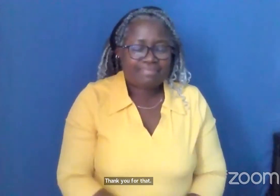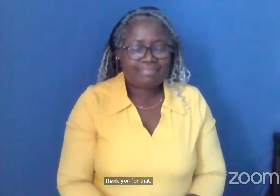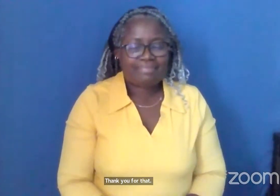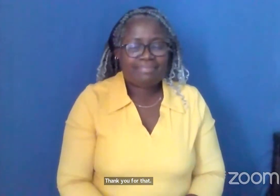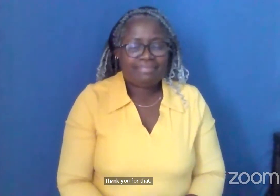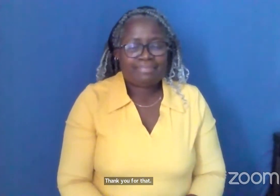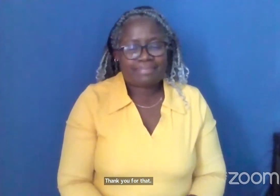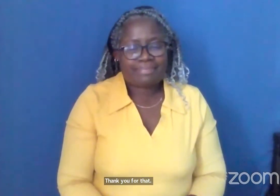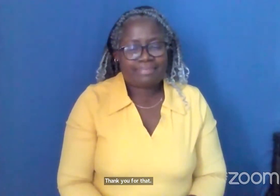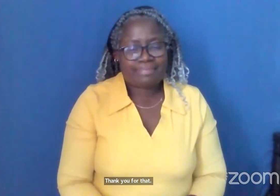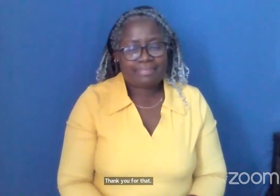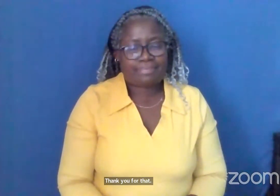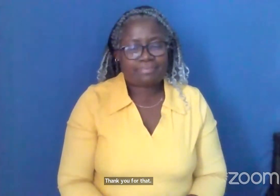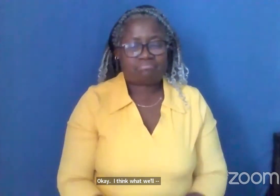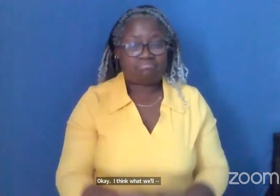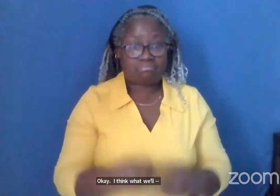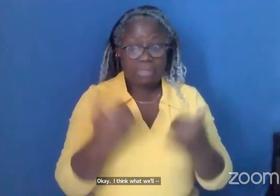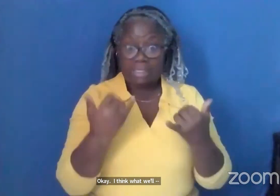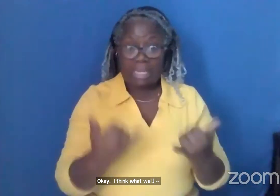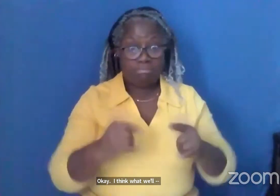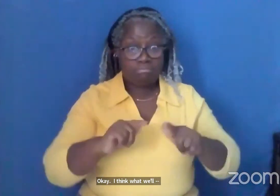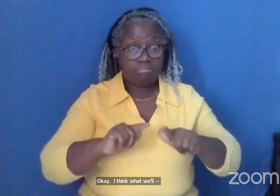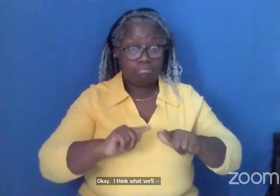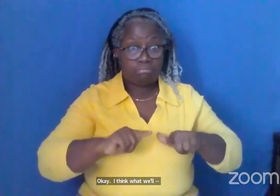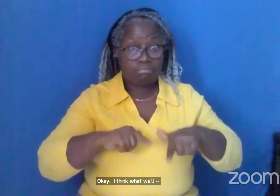next speaker. Okay.